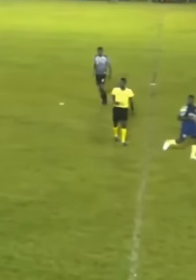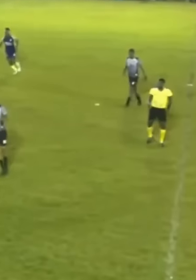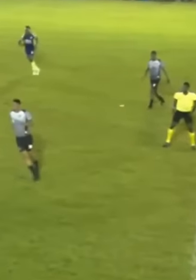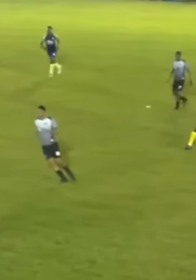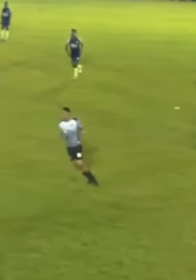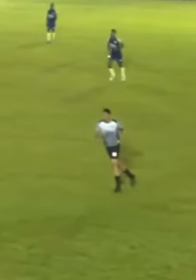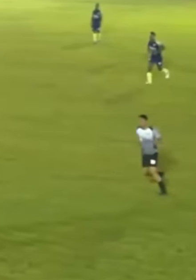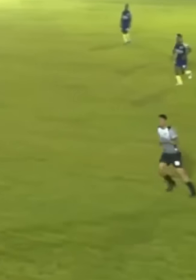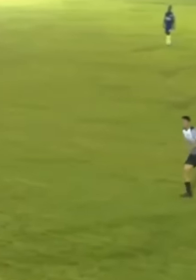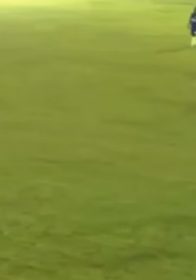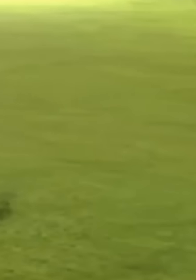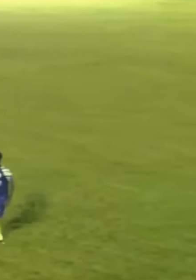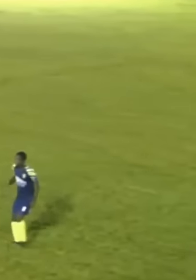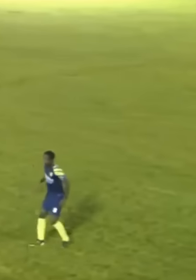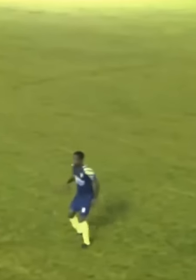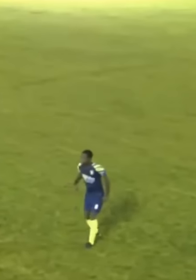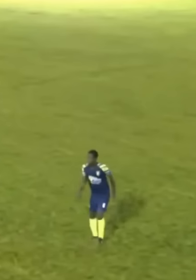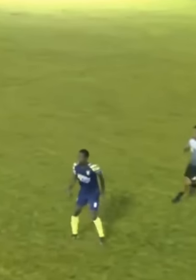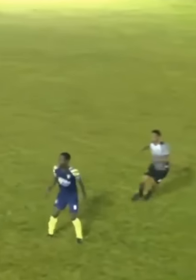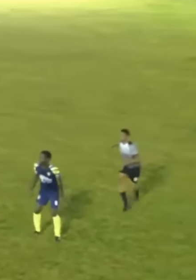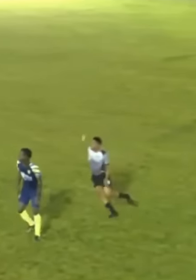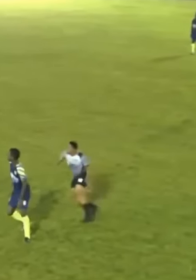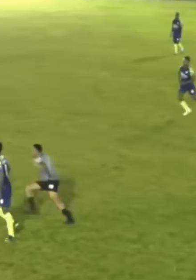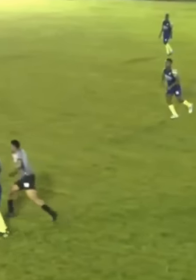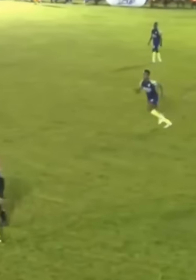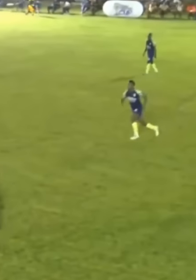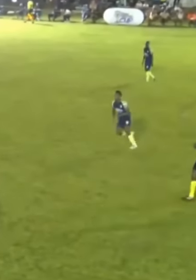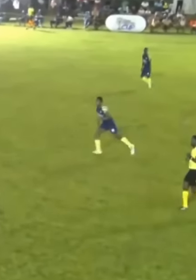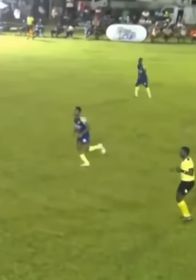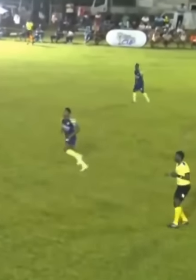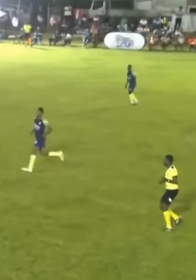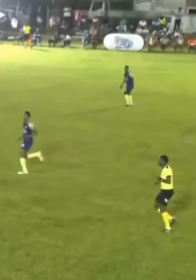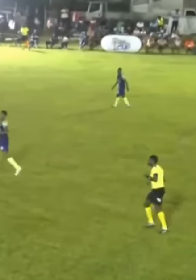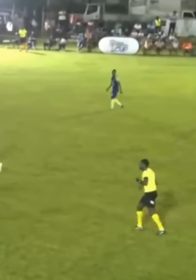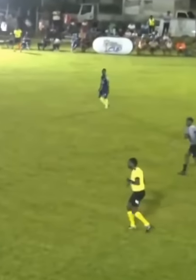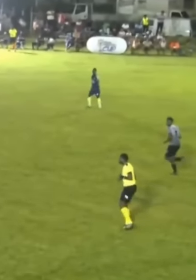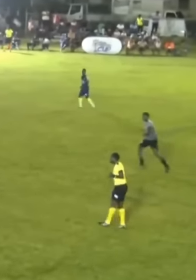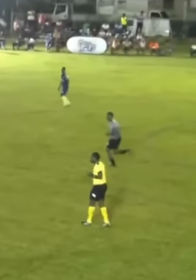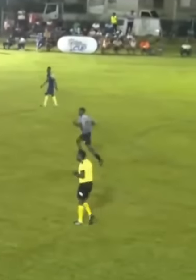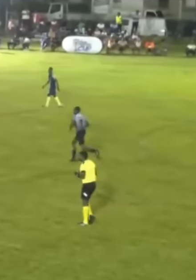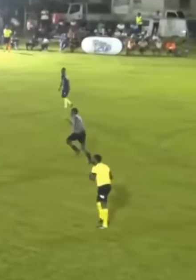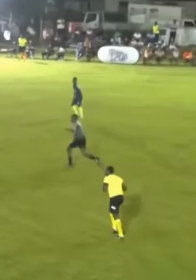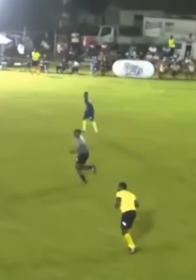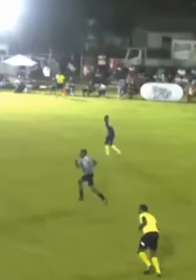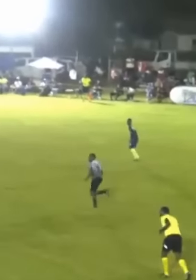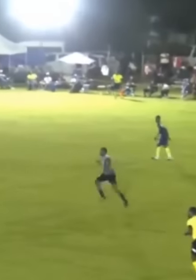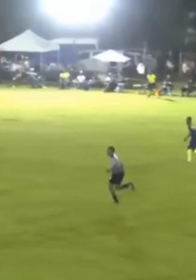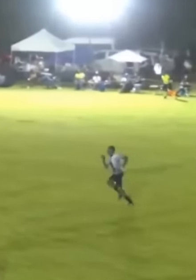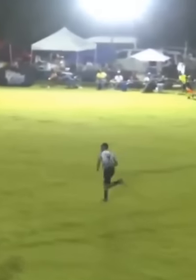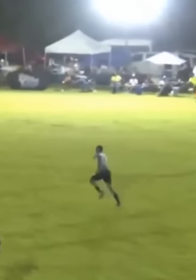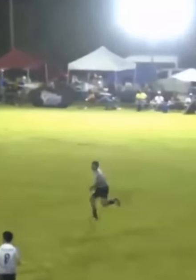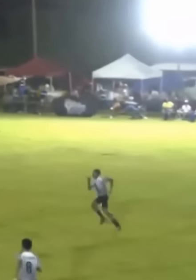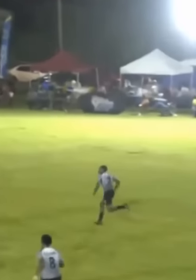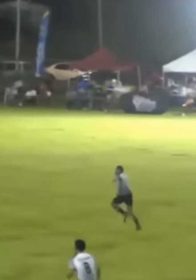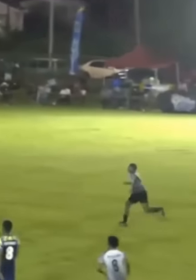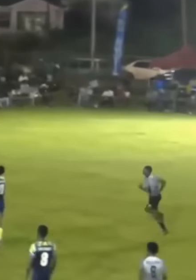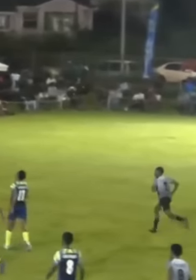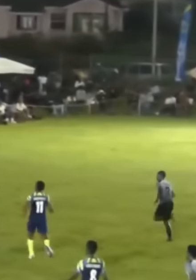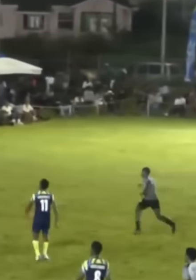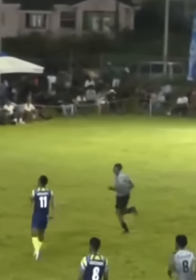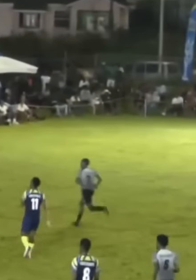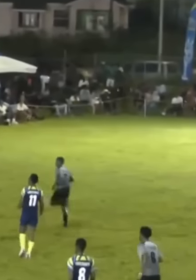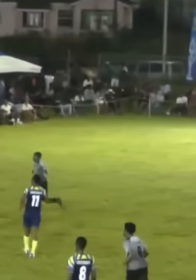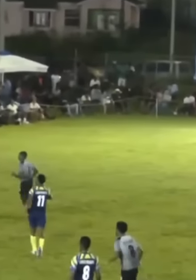And seconds later, Romario Drakes put the icing on the cake. Goes into video game mode and